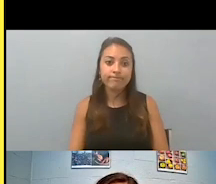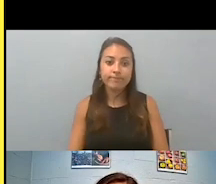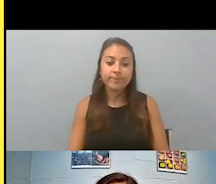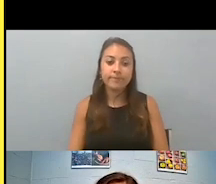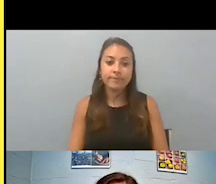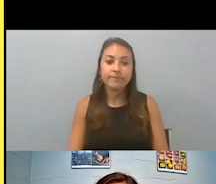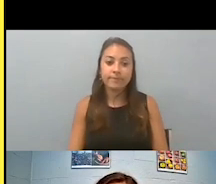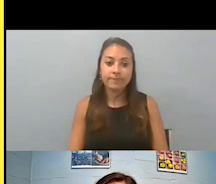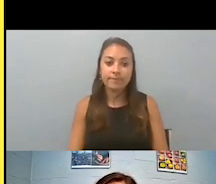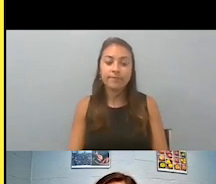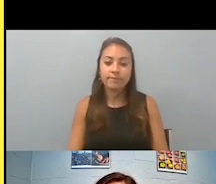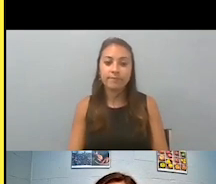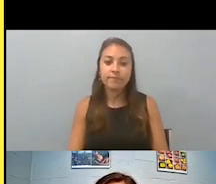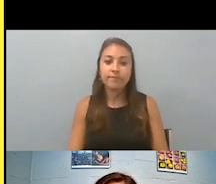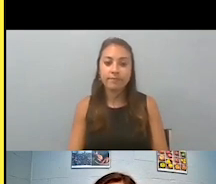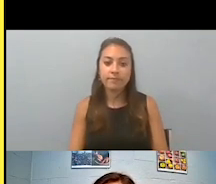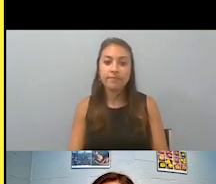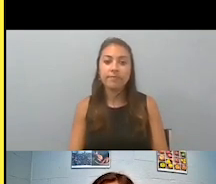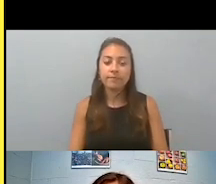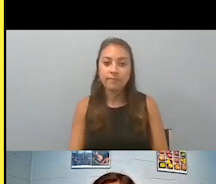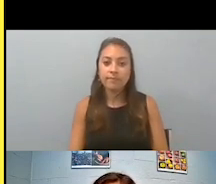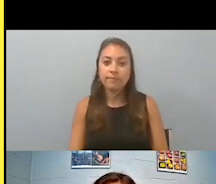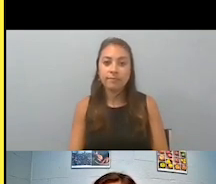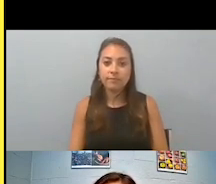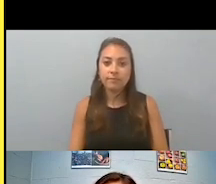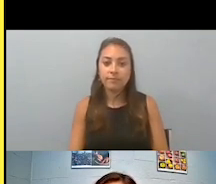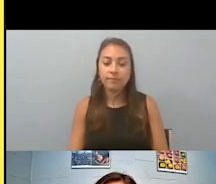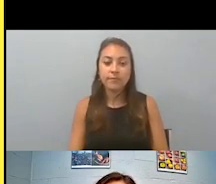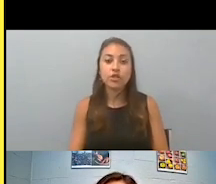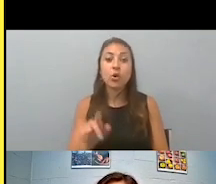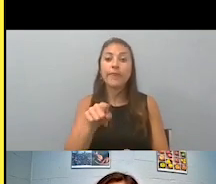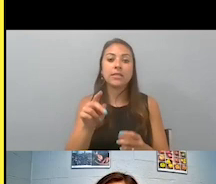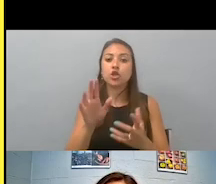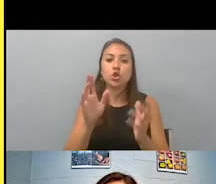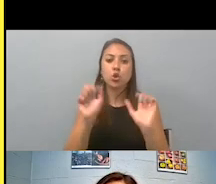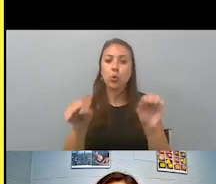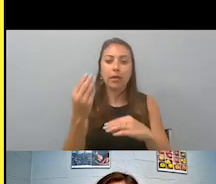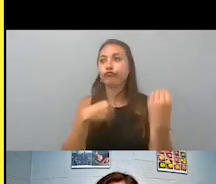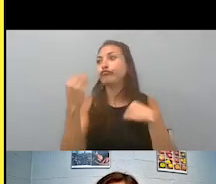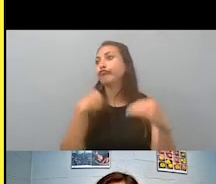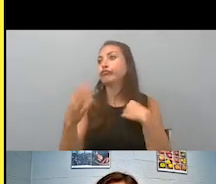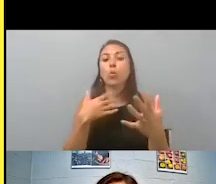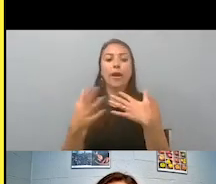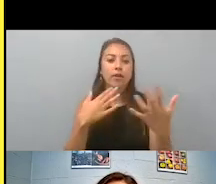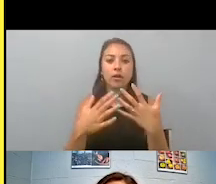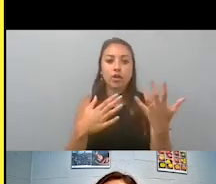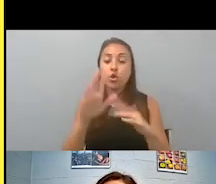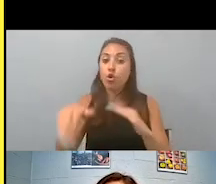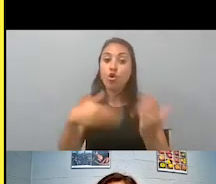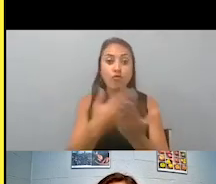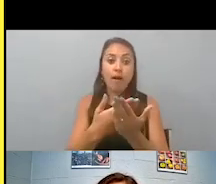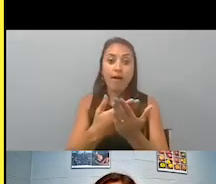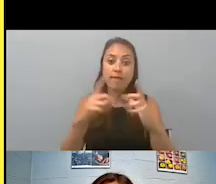was saying before, this is one of those locations that is considered all you care to eat service. So the traditional dining hall, you swipe in at the cashier